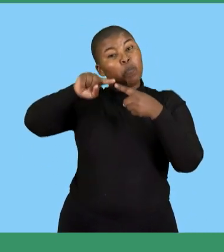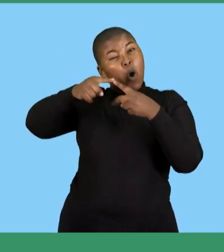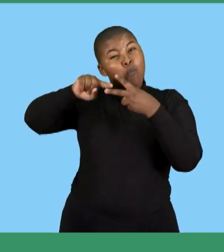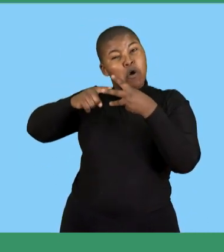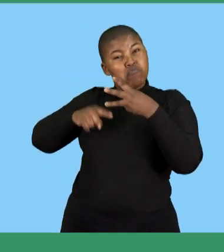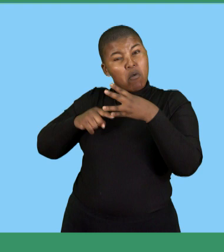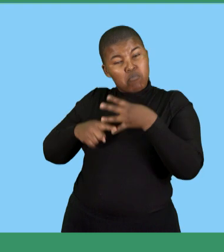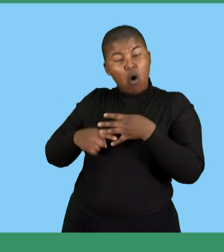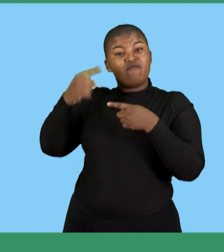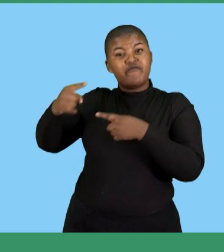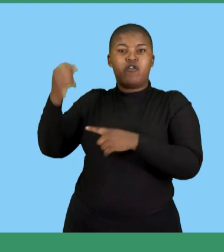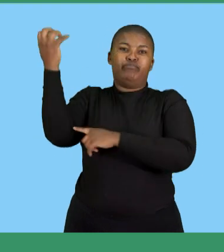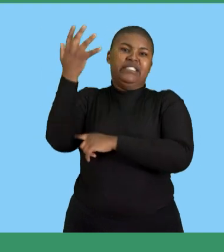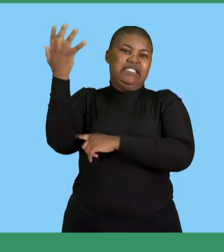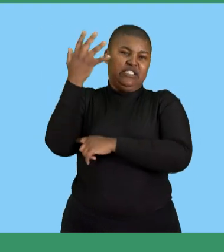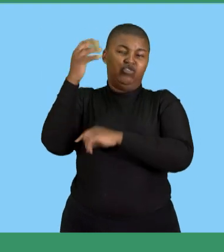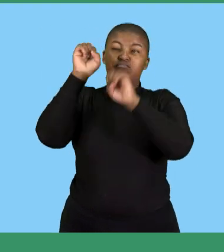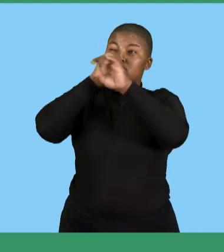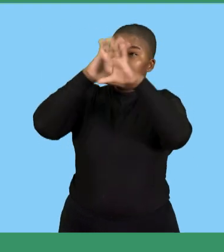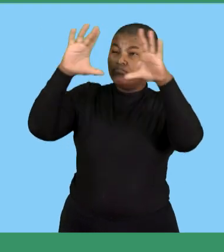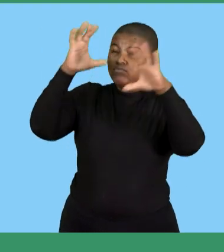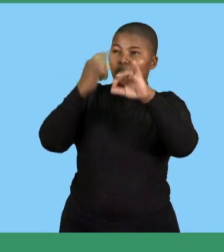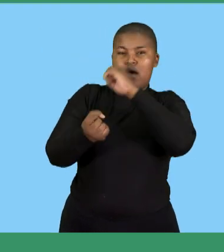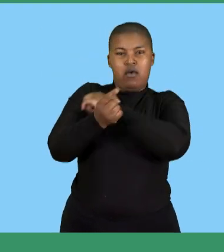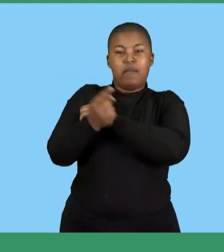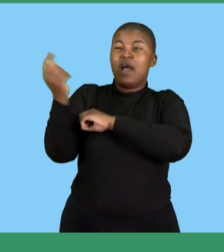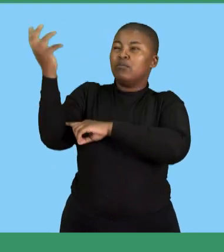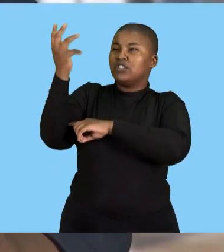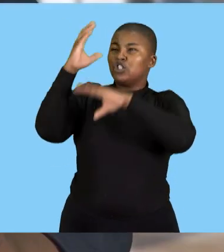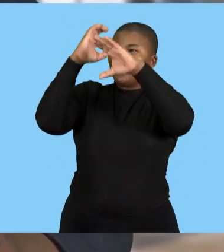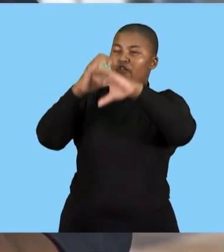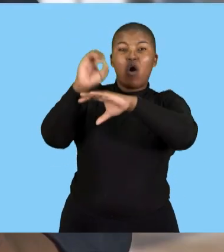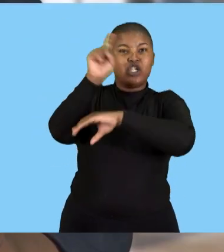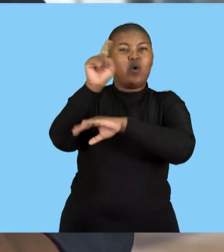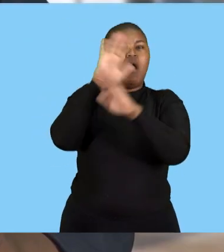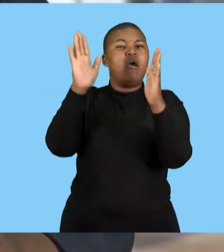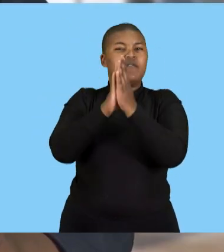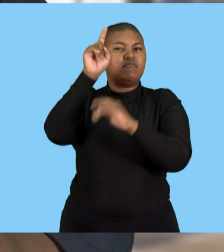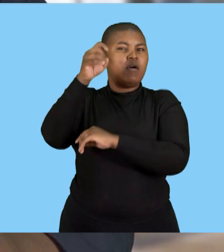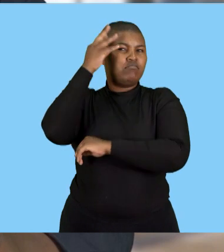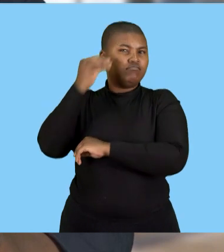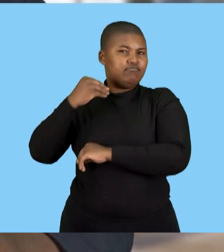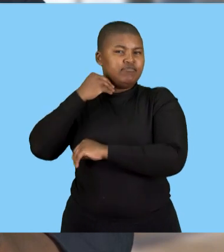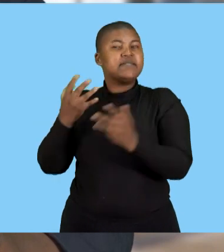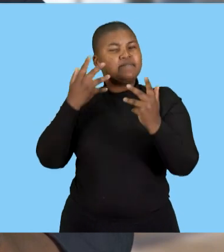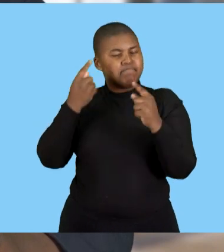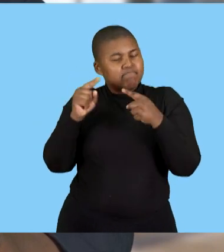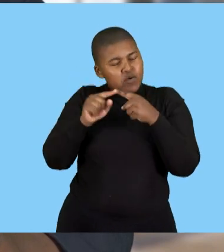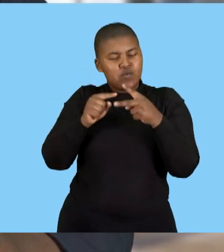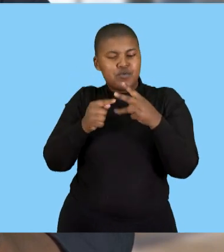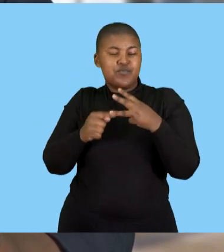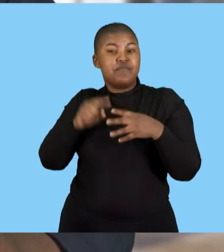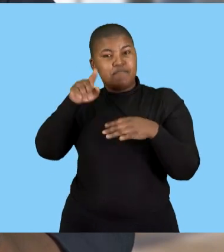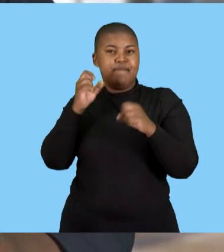points of the presentation to say what is the big idea, what is the focus area of the presentation, especially when we're talking about the main